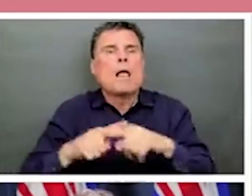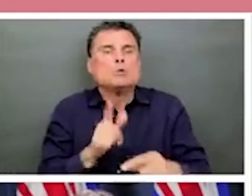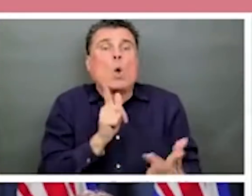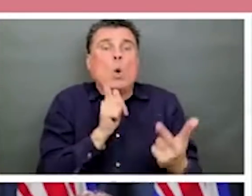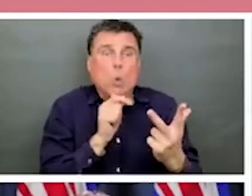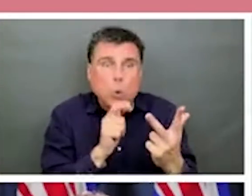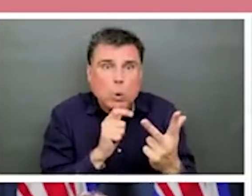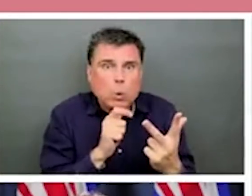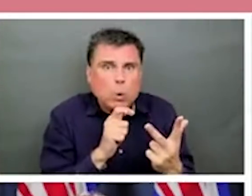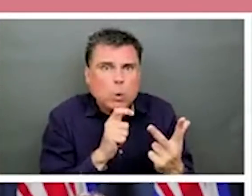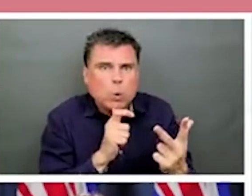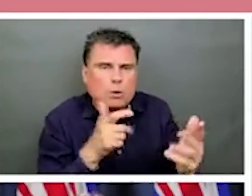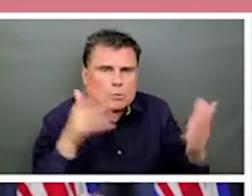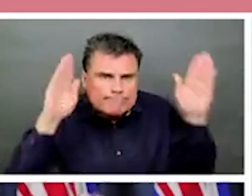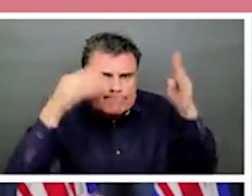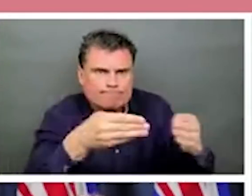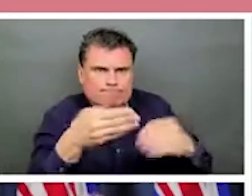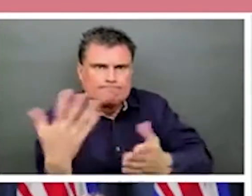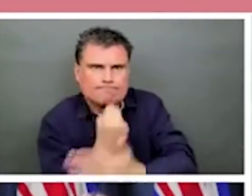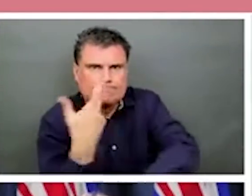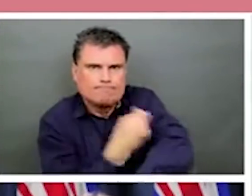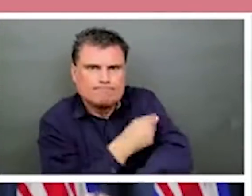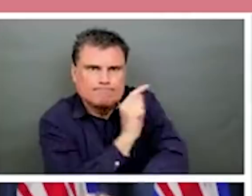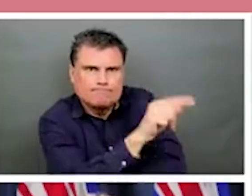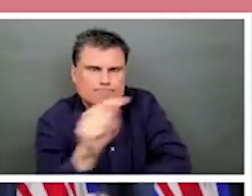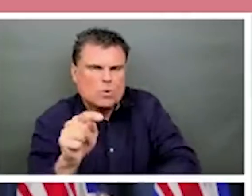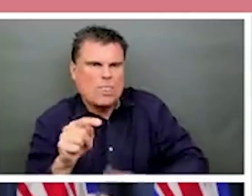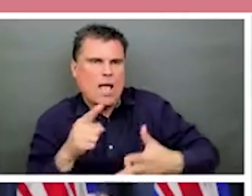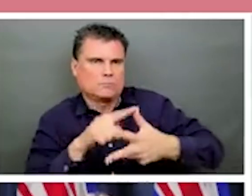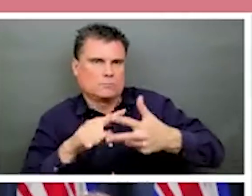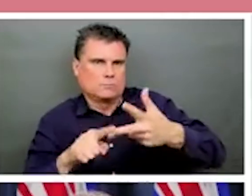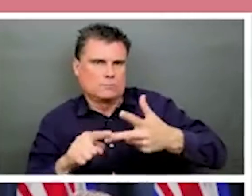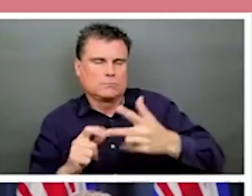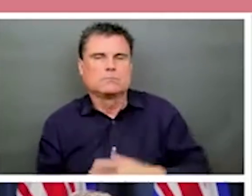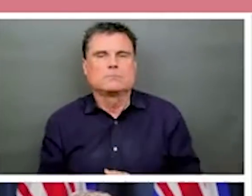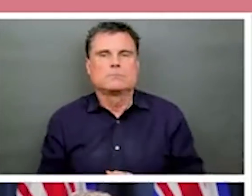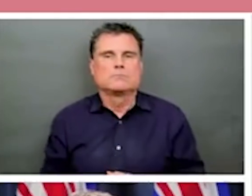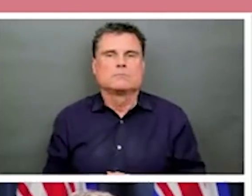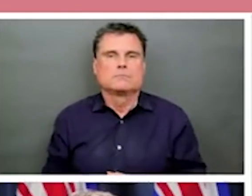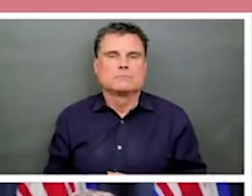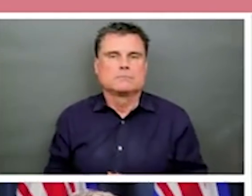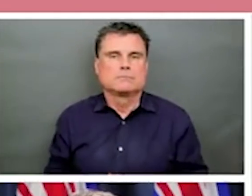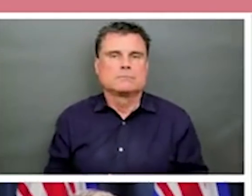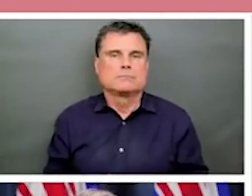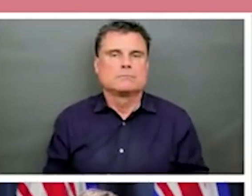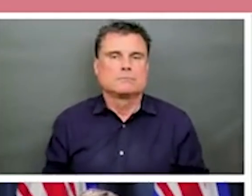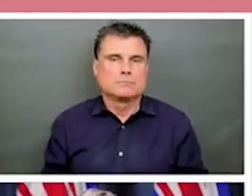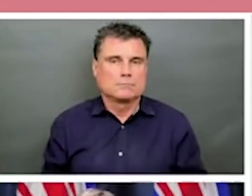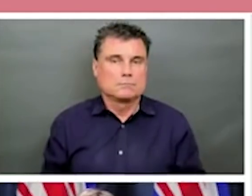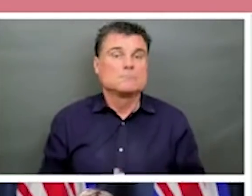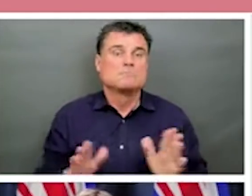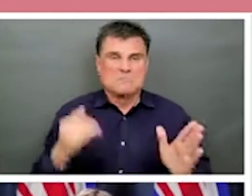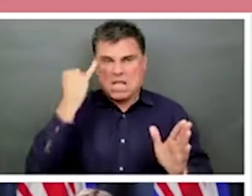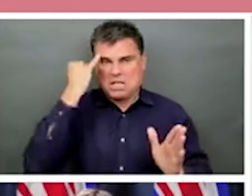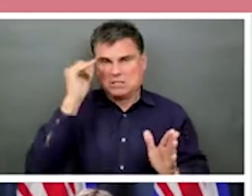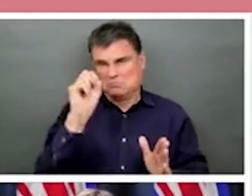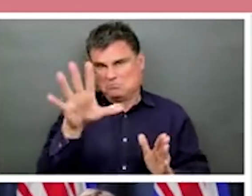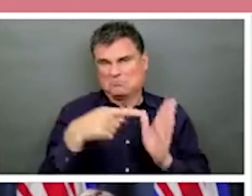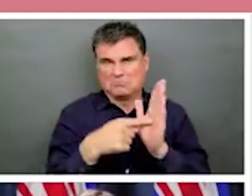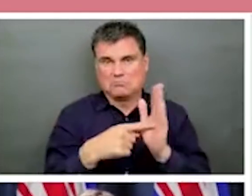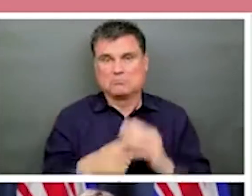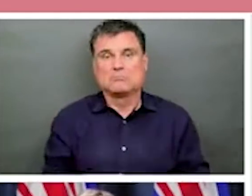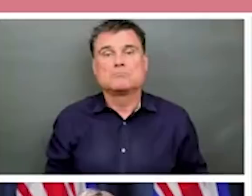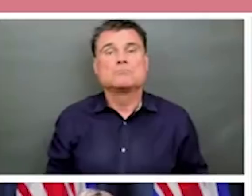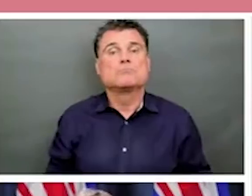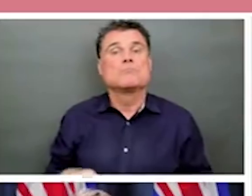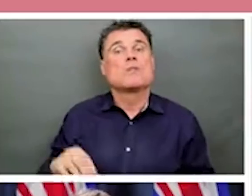communities around the province. So at a very high level, the vaccine supply, we had, if we took March 12th as the